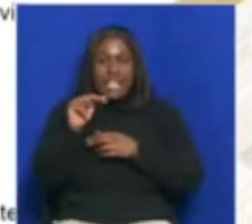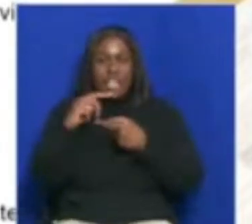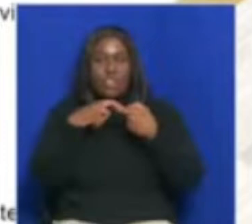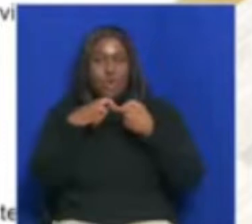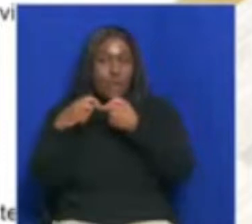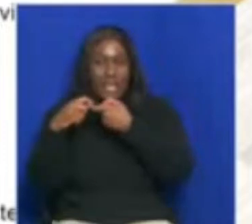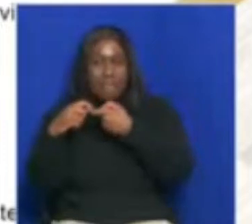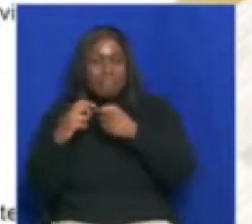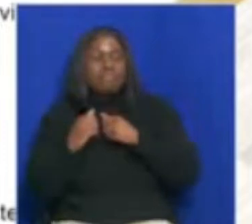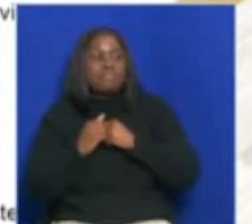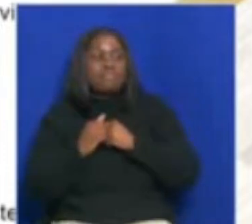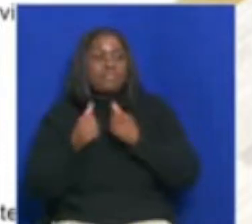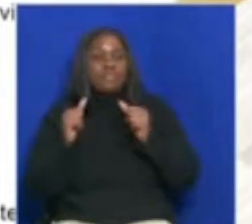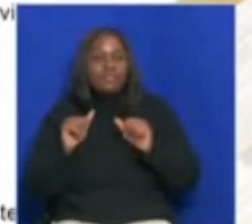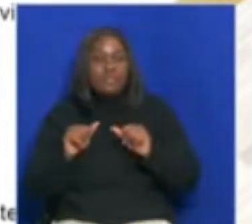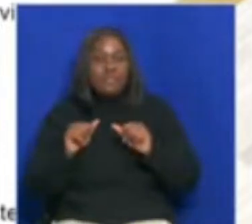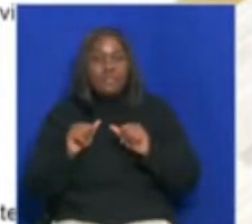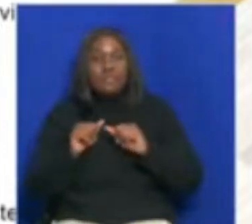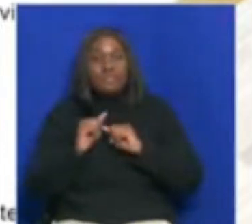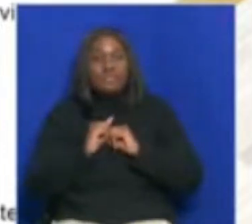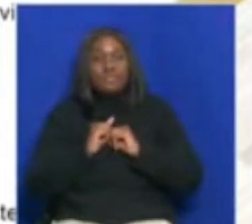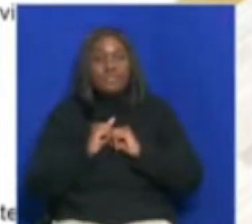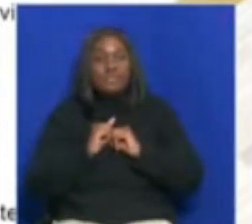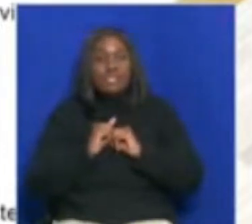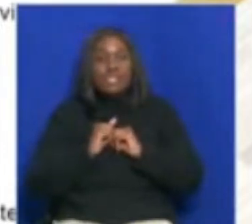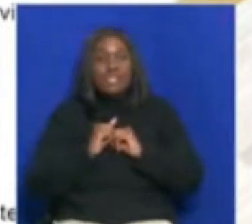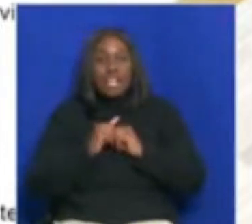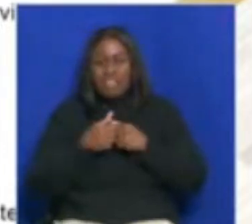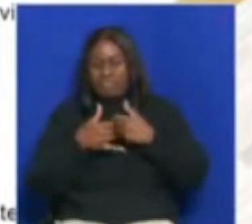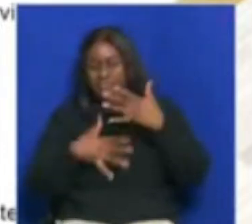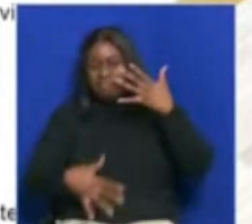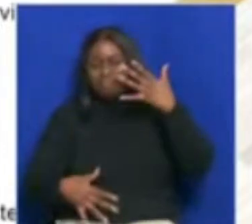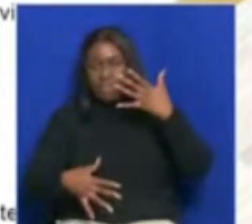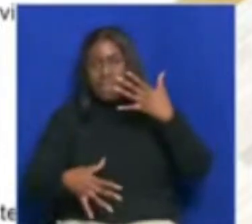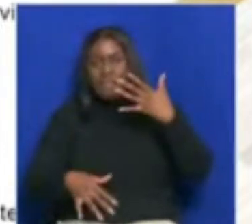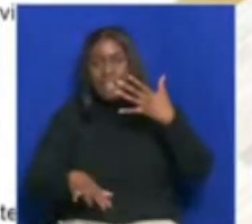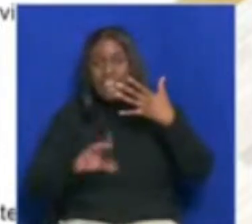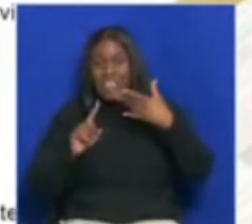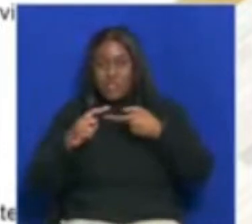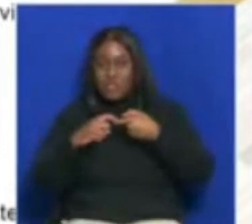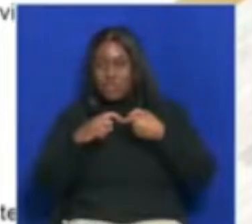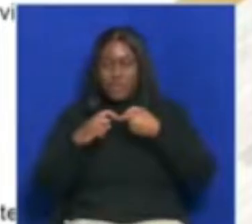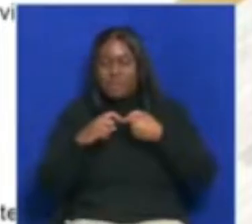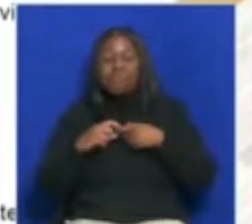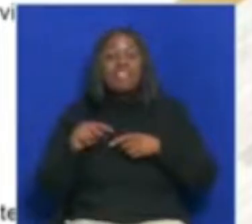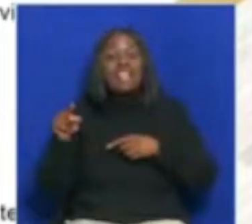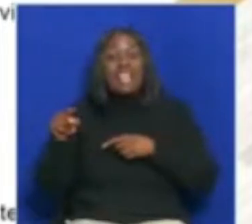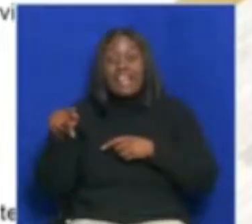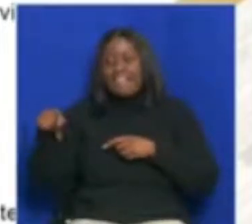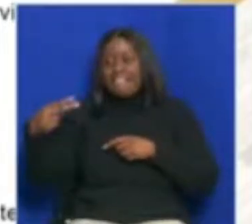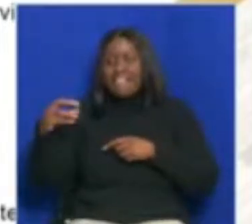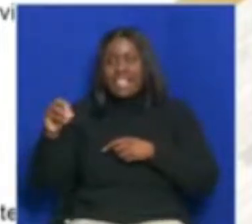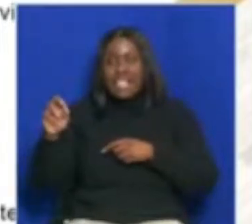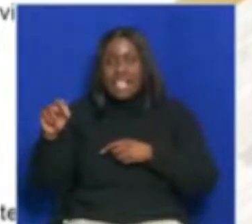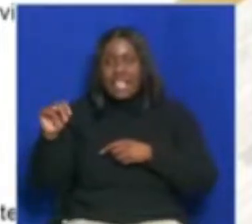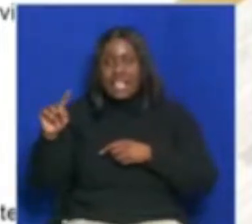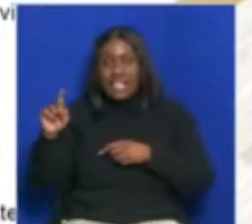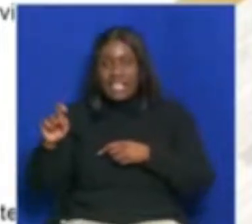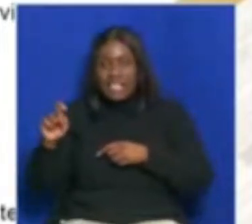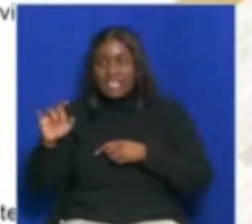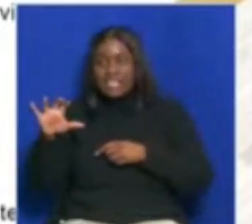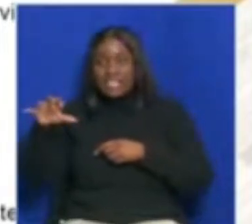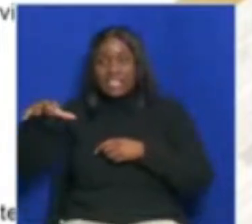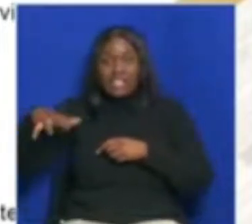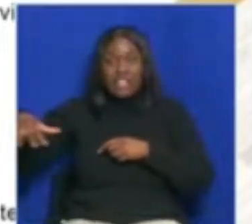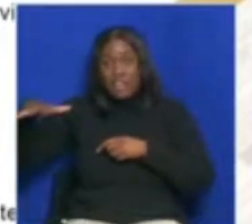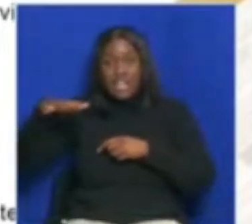Higginson Highway to Augudt area. In the Phoenix, you got G7 Tow Lines,